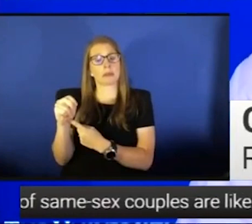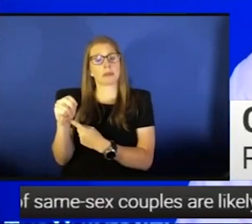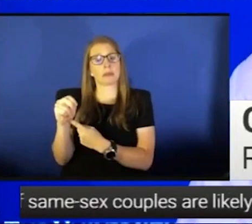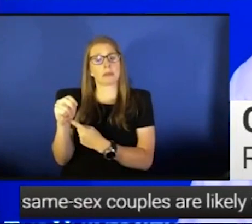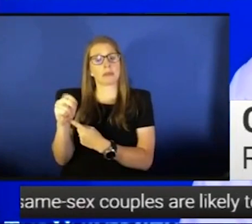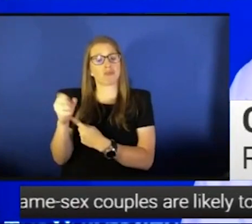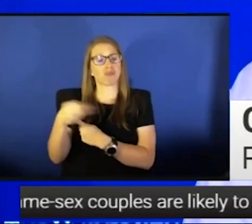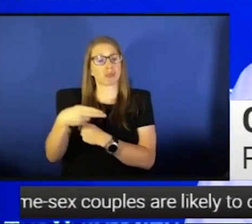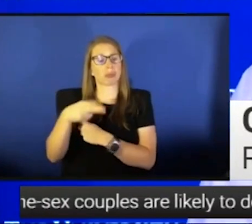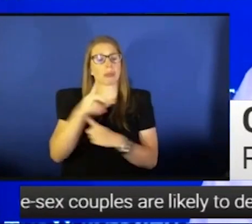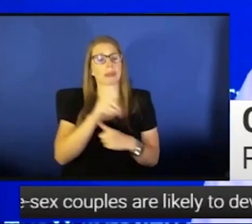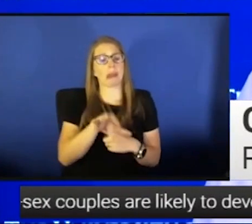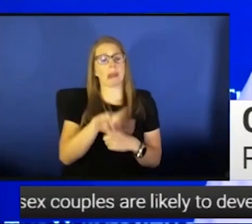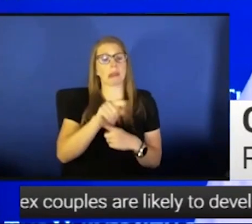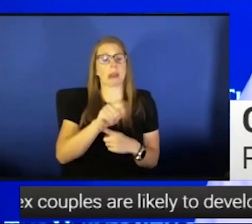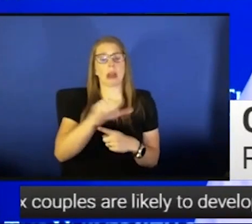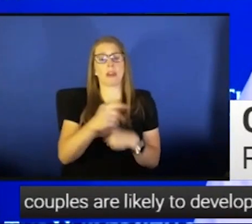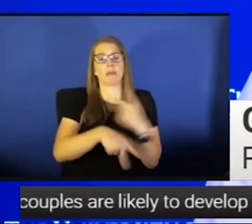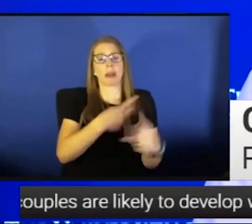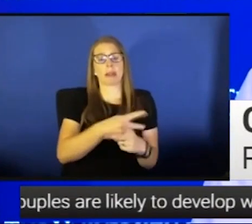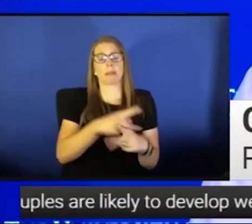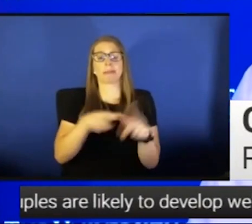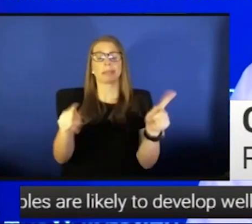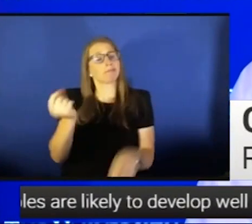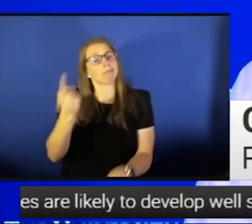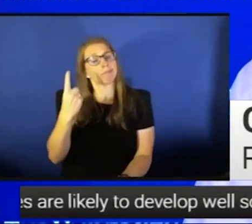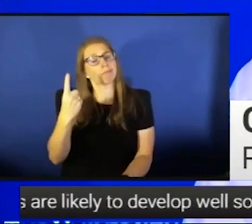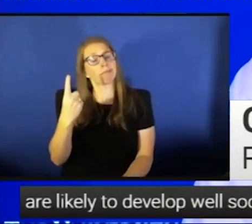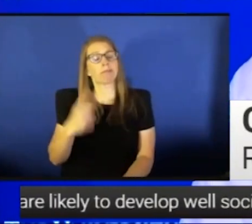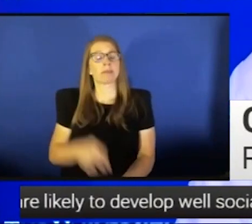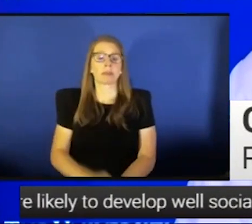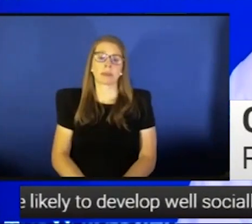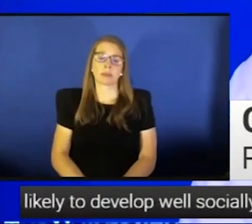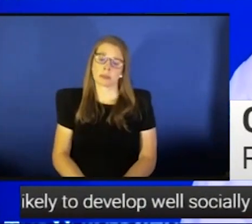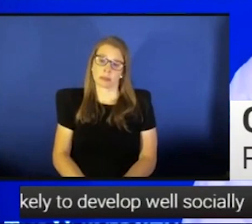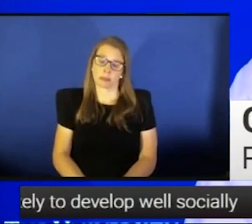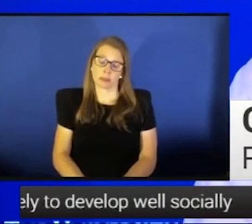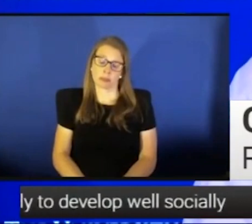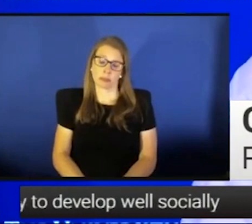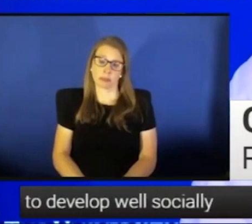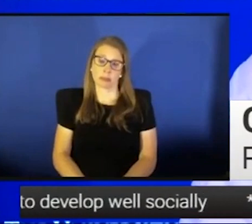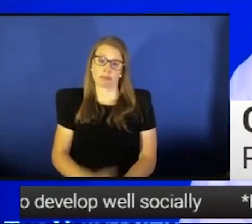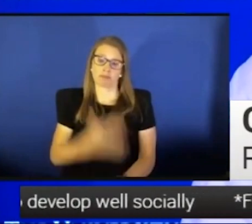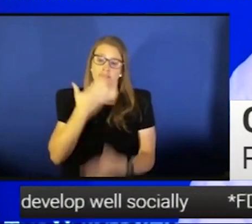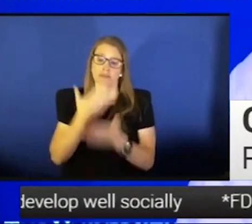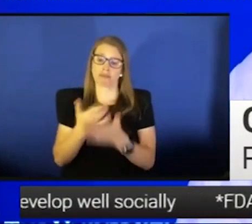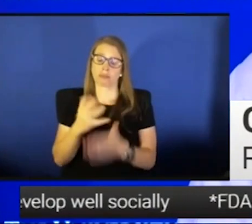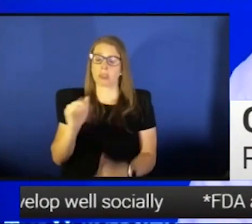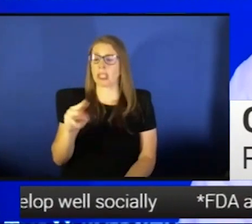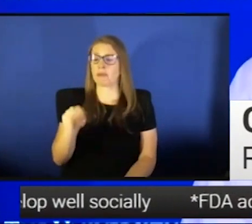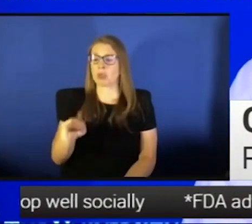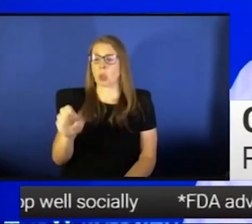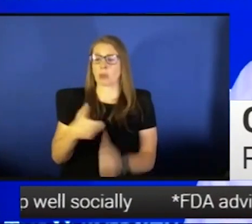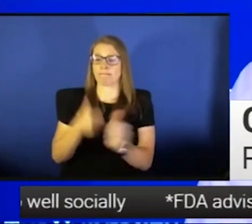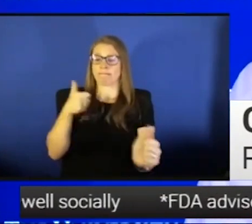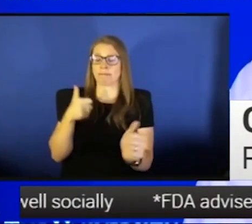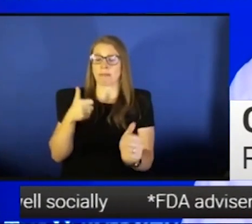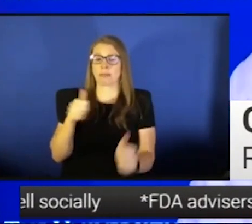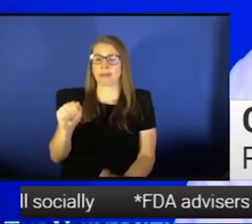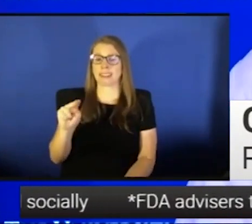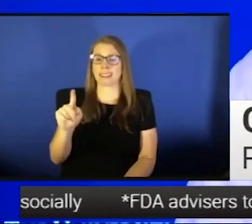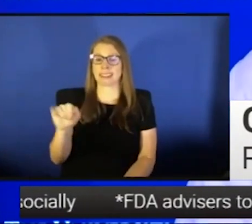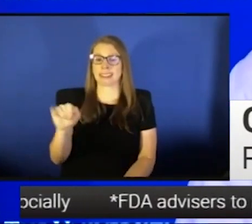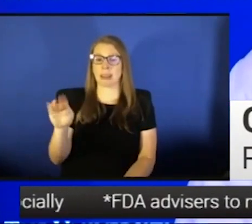but also understanding that there is a fairly good immune evasion, especially that antibody response